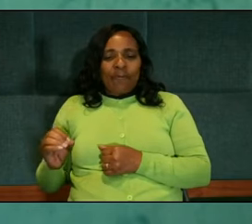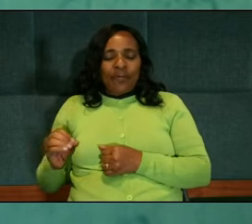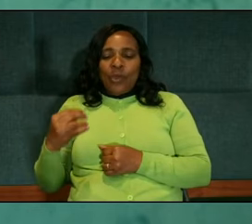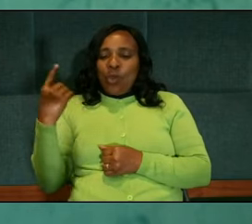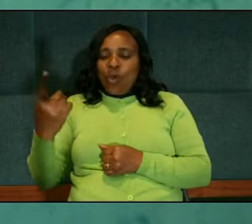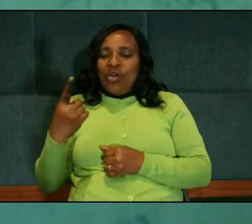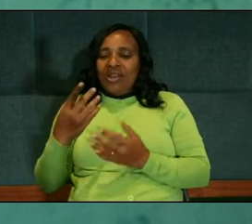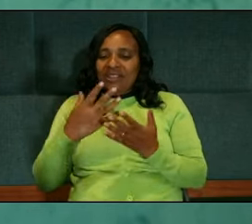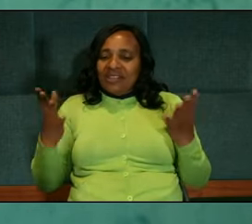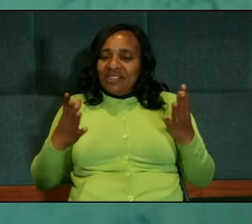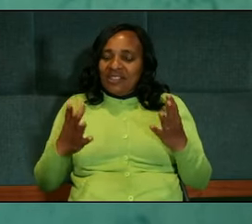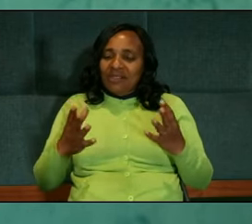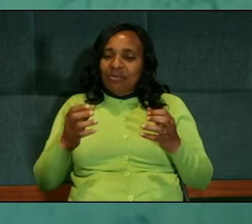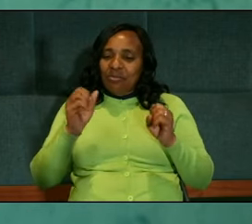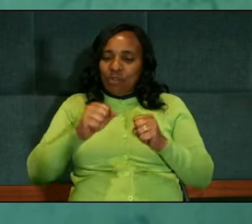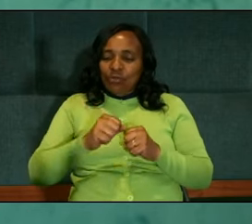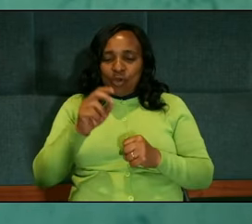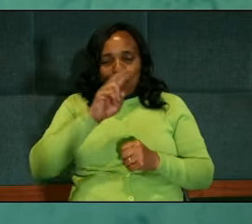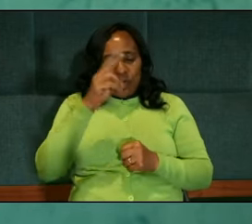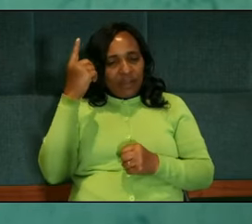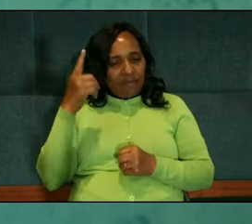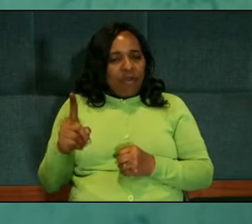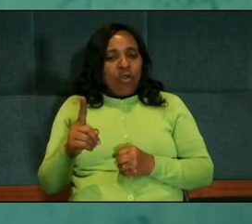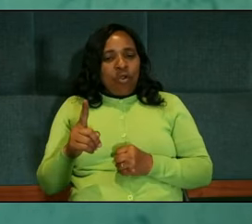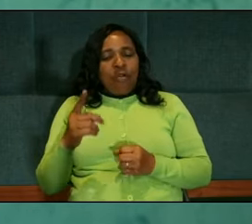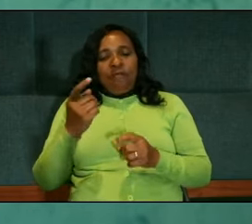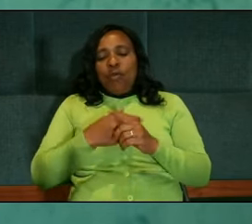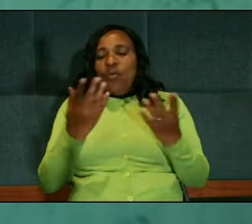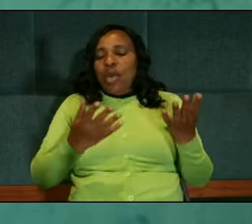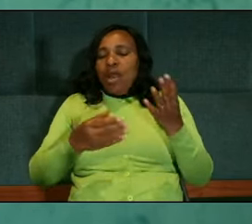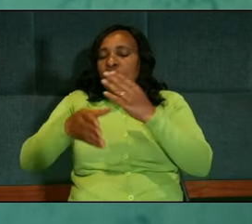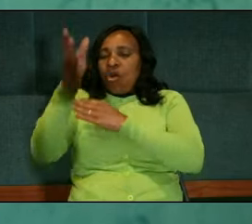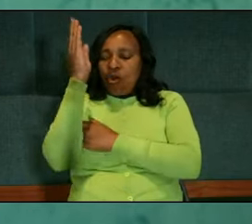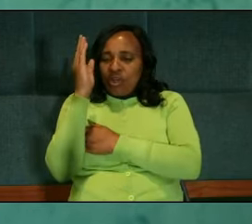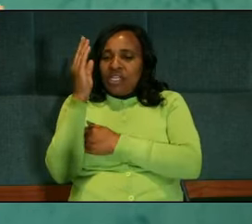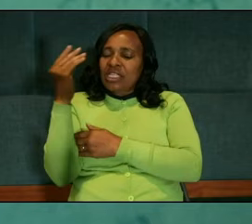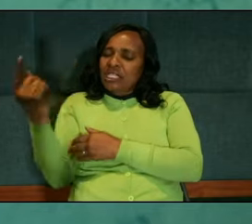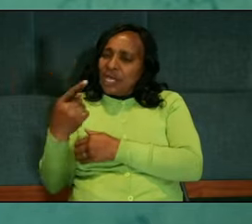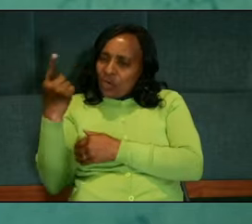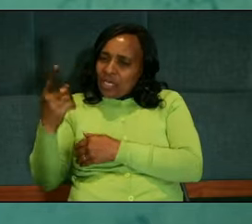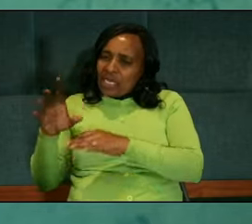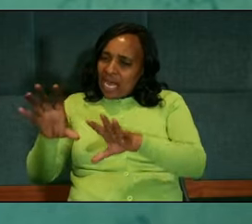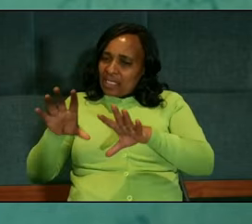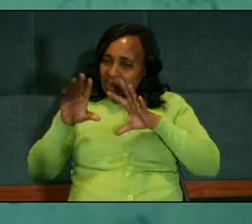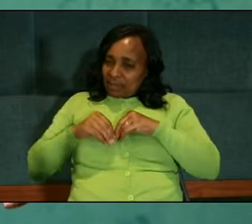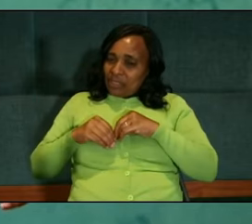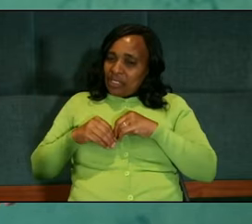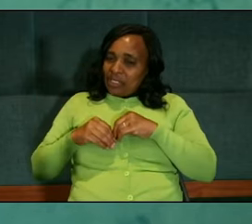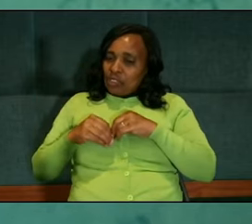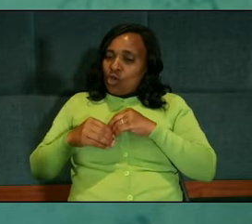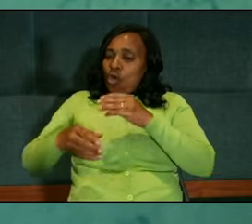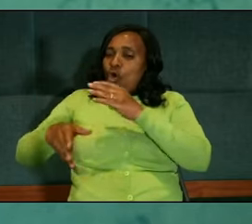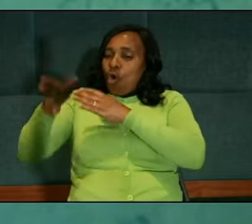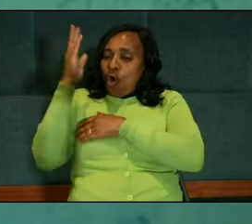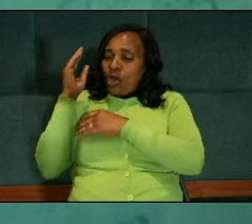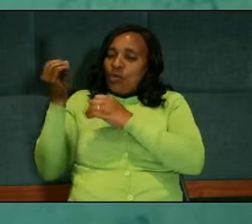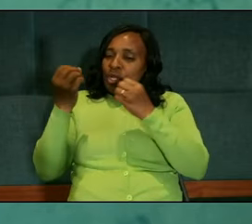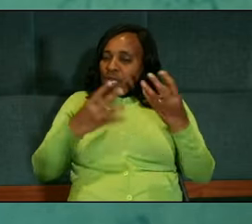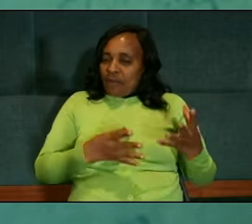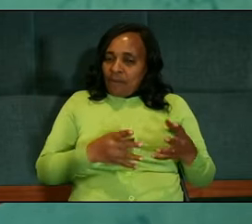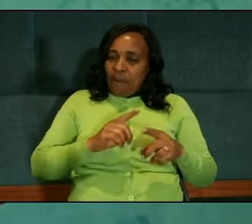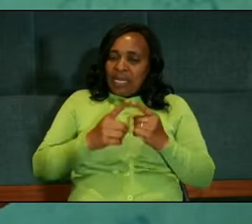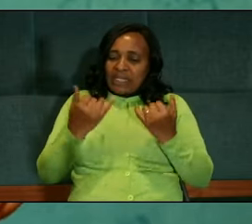only type of acknowledgement you should be looking for is from God. That is the only acknowledgement you should look for. But Saul didn't do that. He was